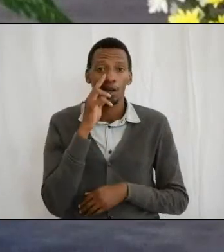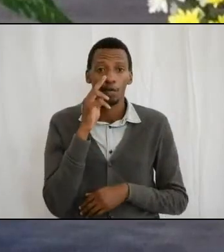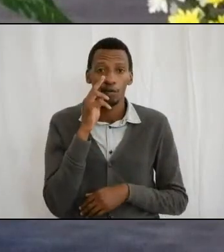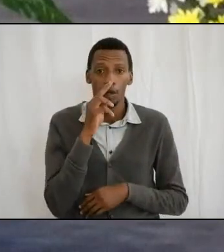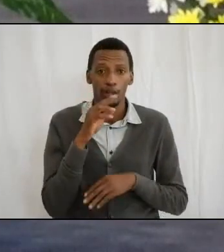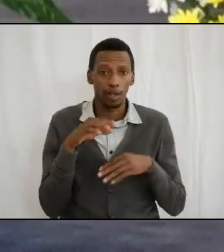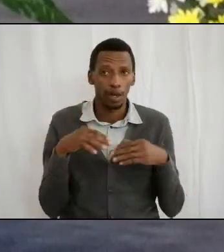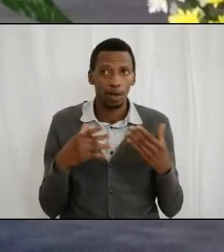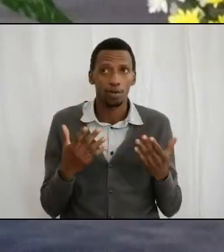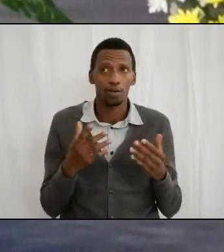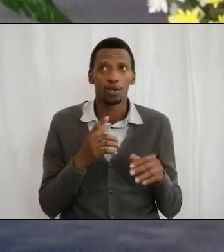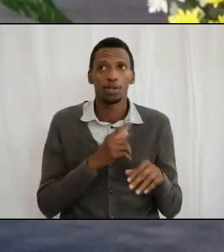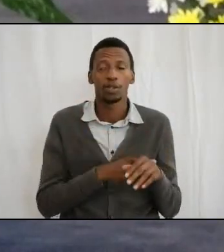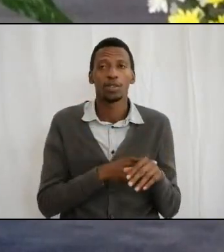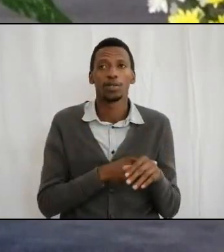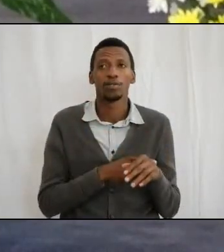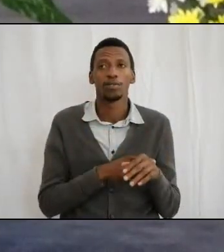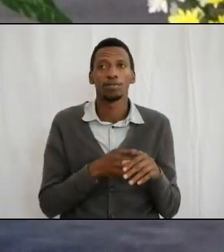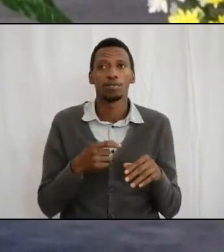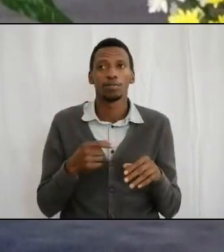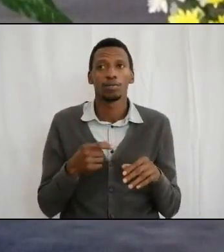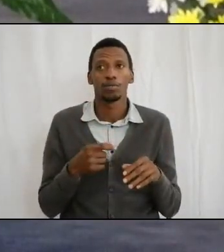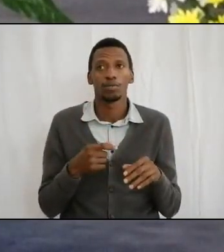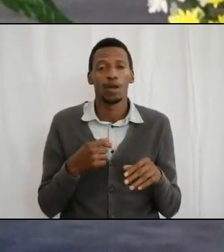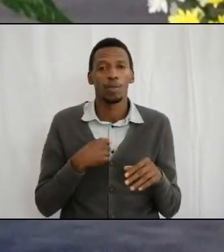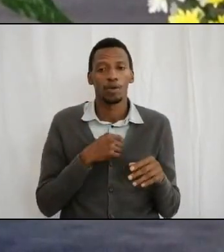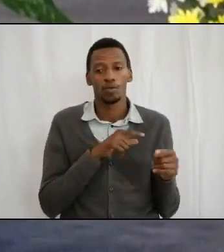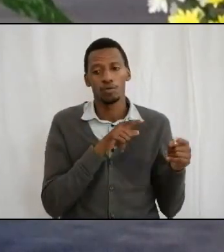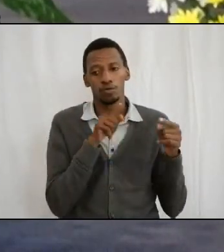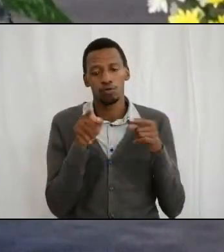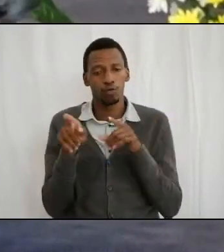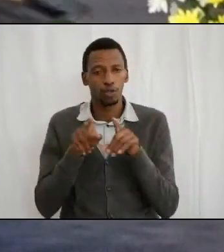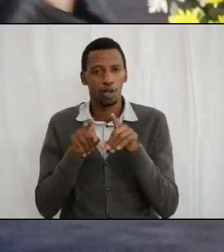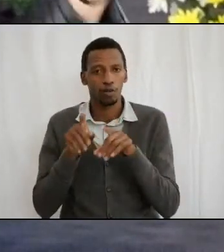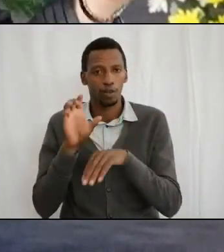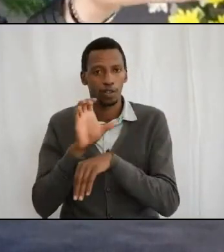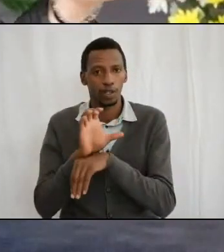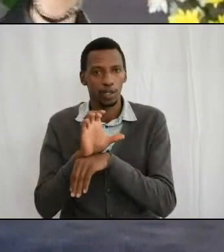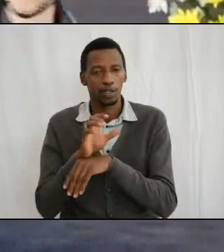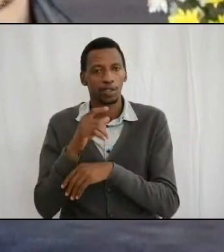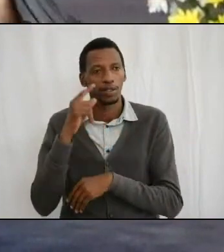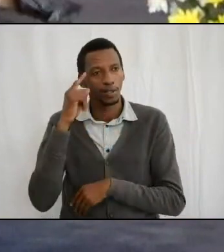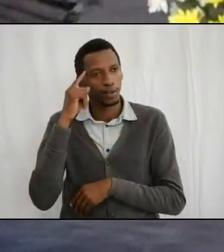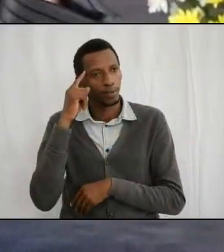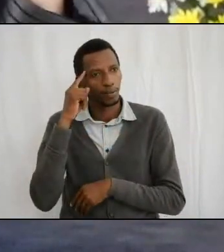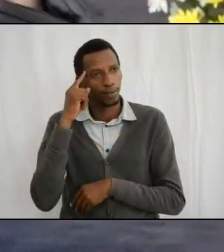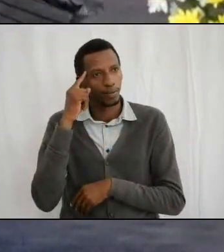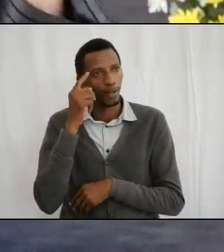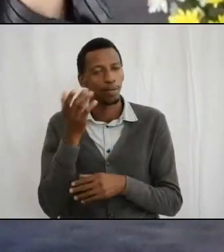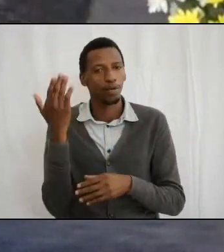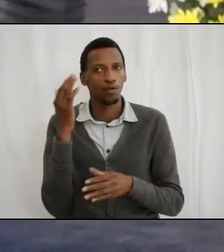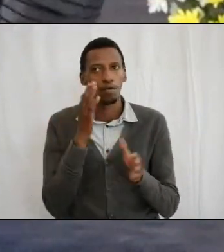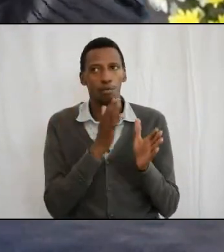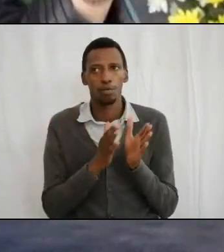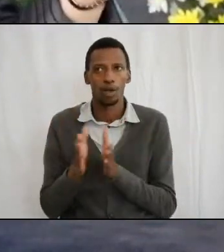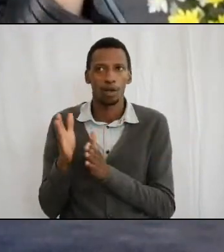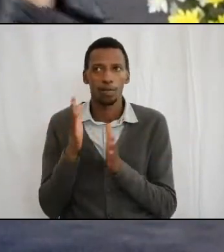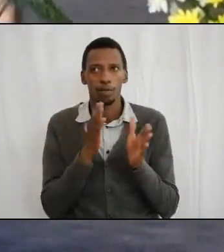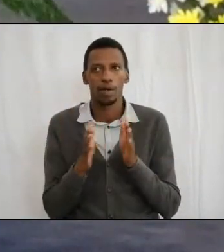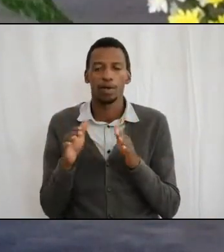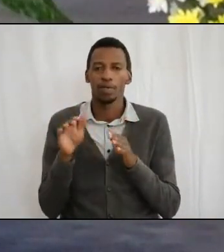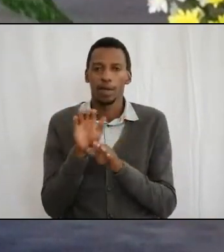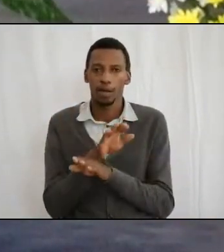here to the church, we thought we had planned on everything and